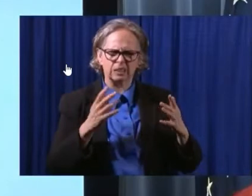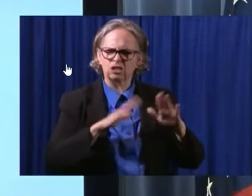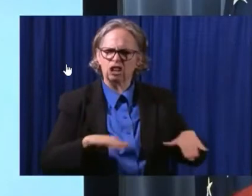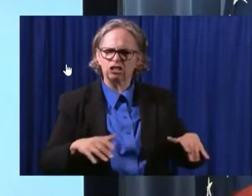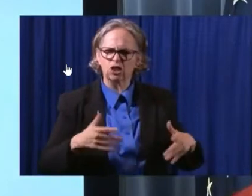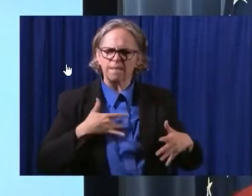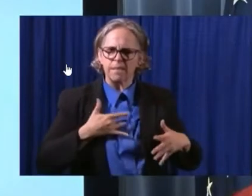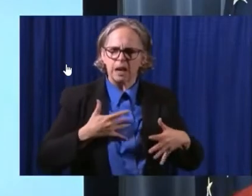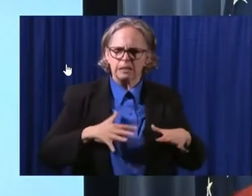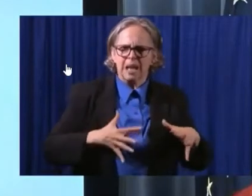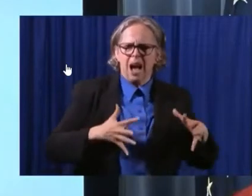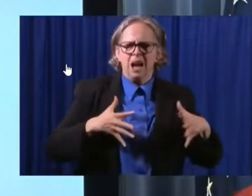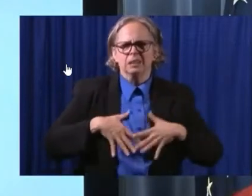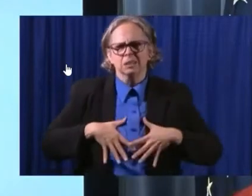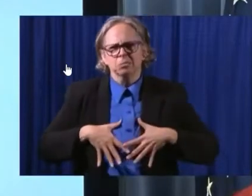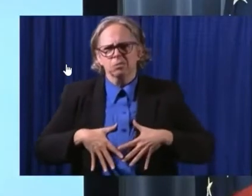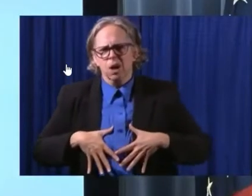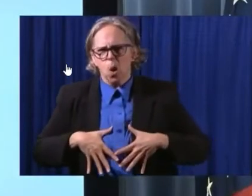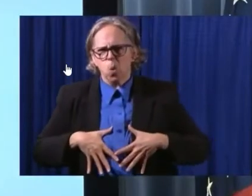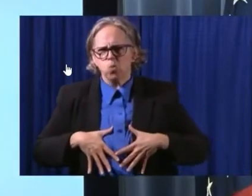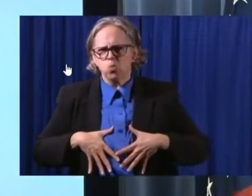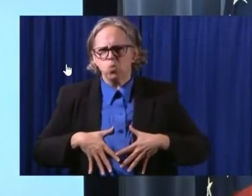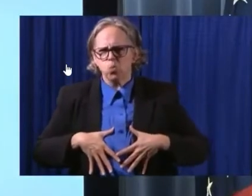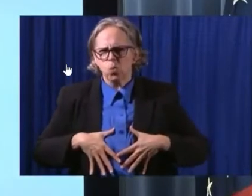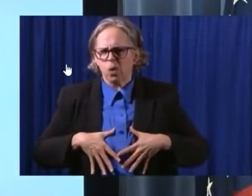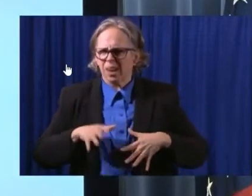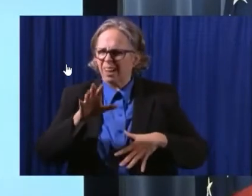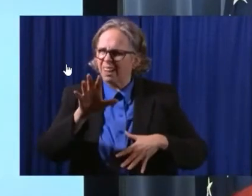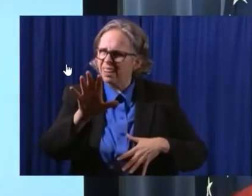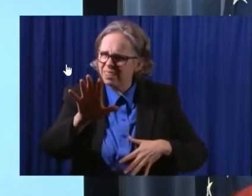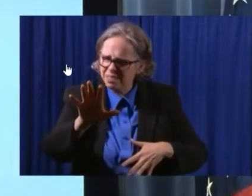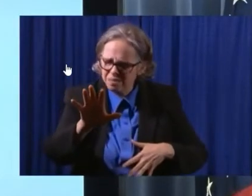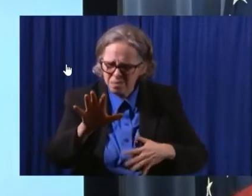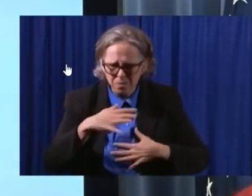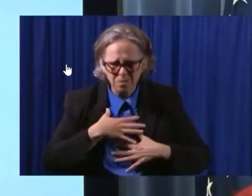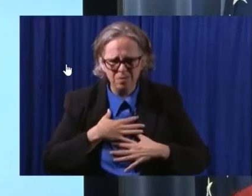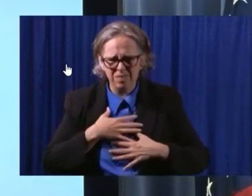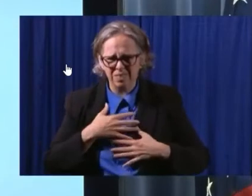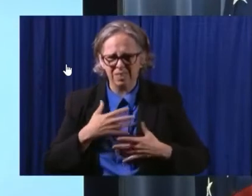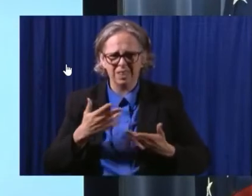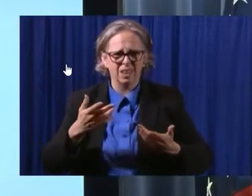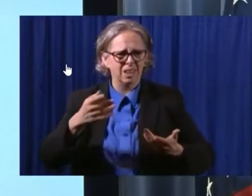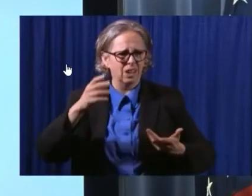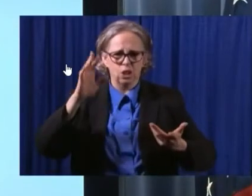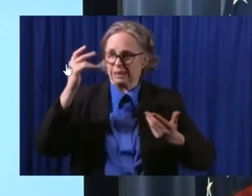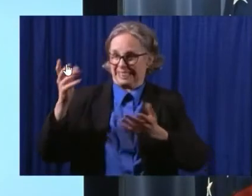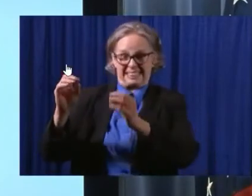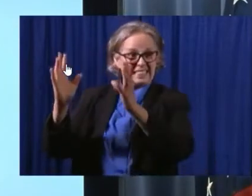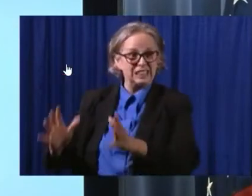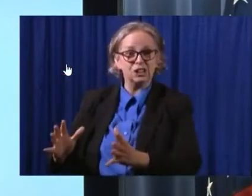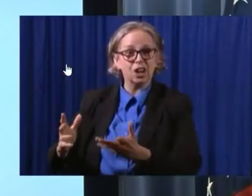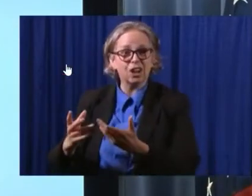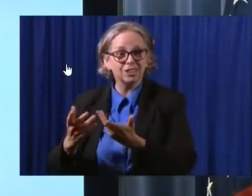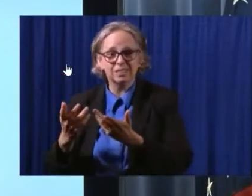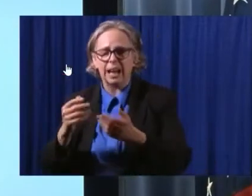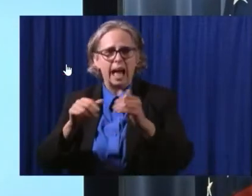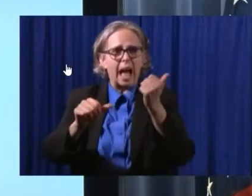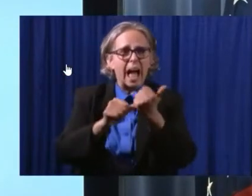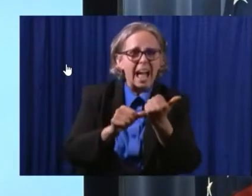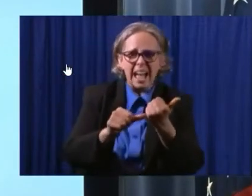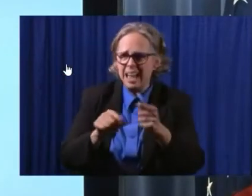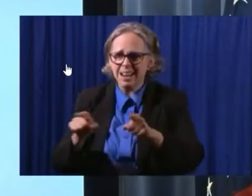Kids were also missing out on the opportunity for teachers and school aides and administrators to address